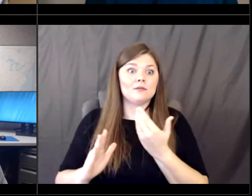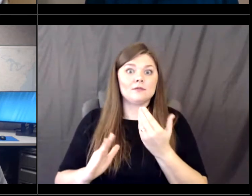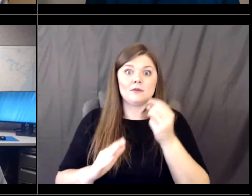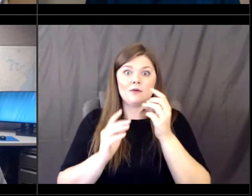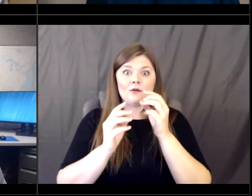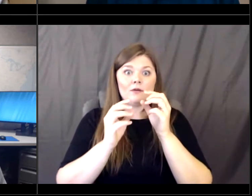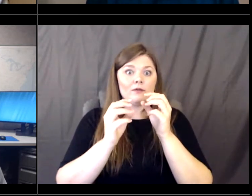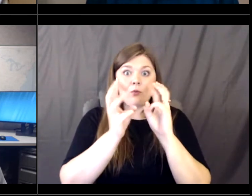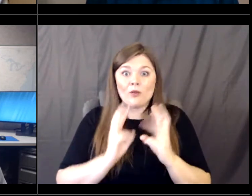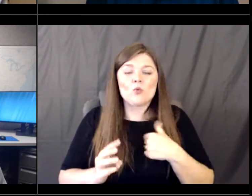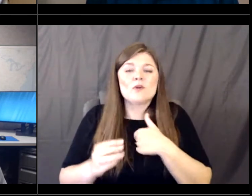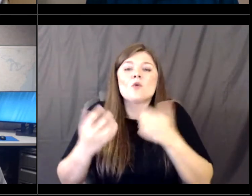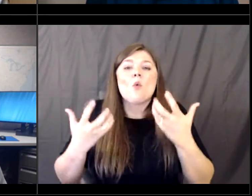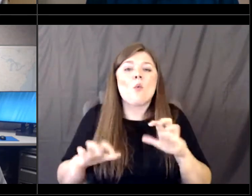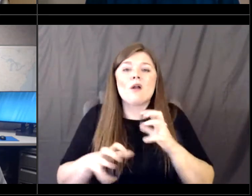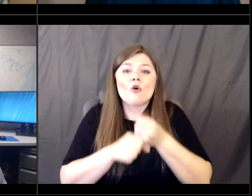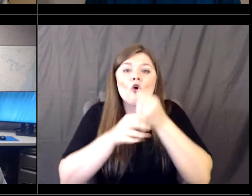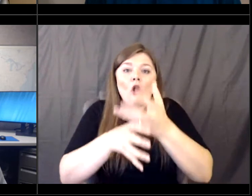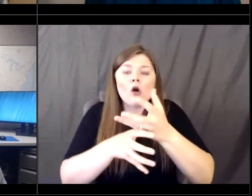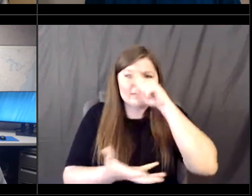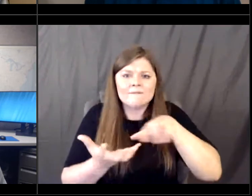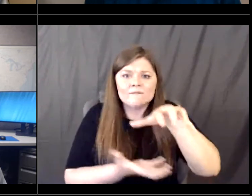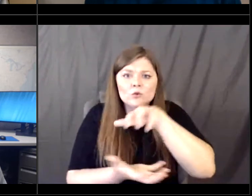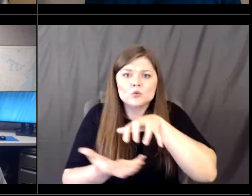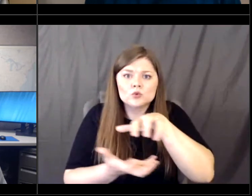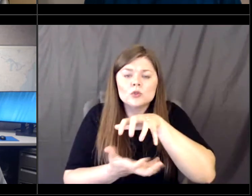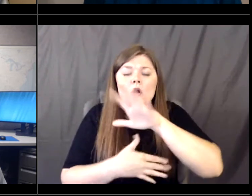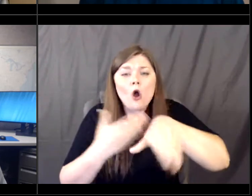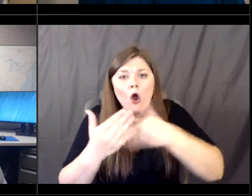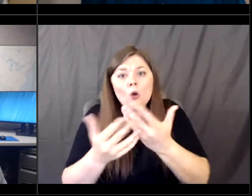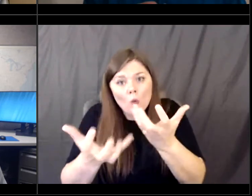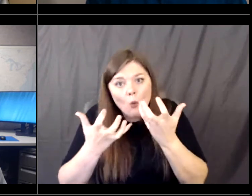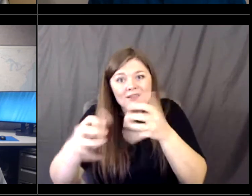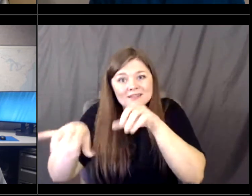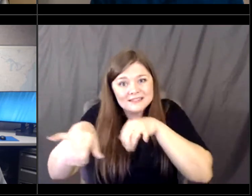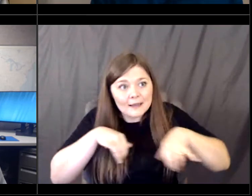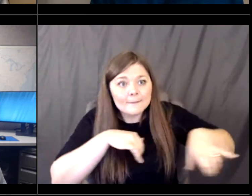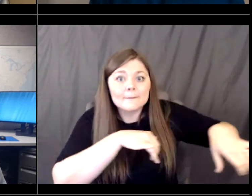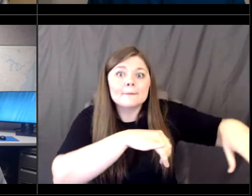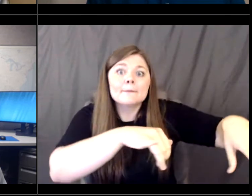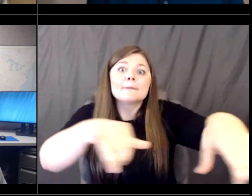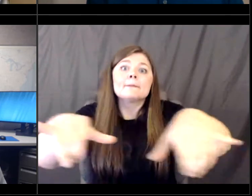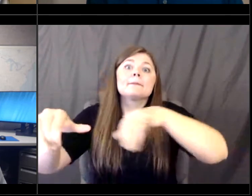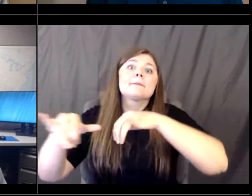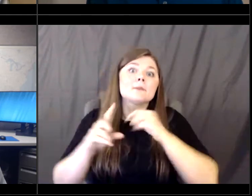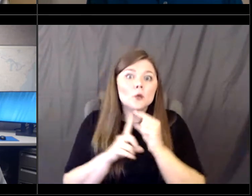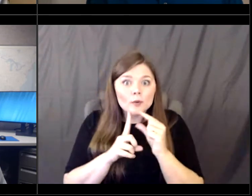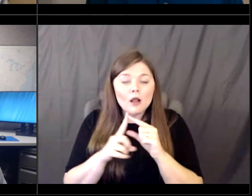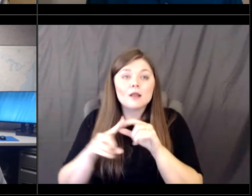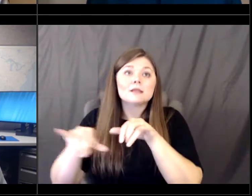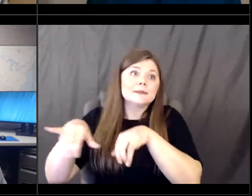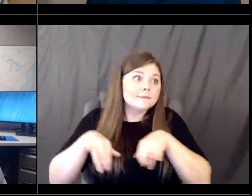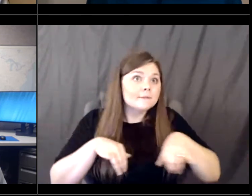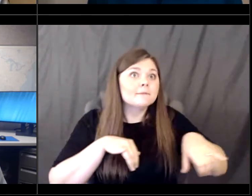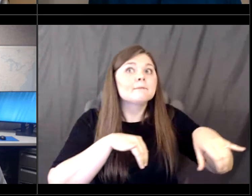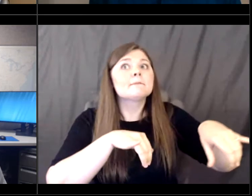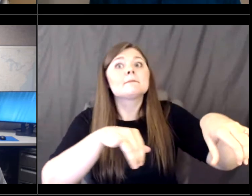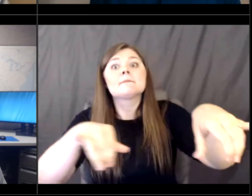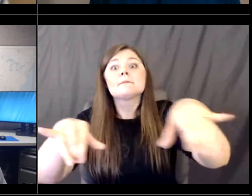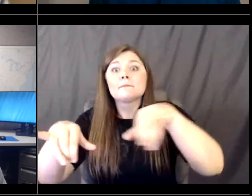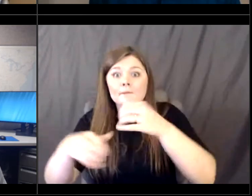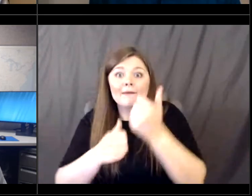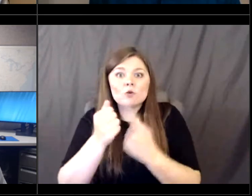unnecessary confusion. We're all trying to use the same terminology for the same threats, and everybody's shifting